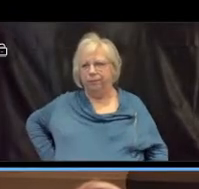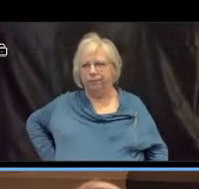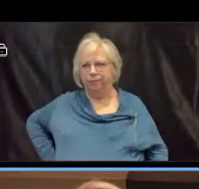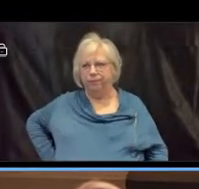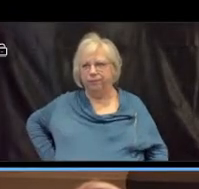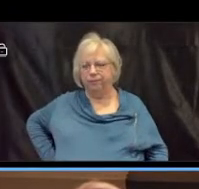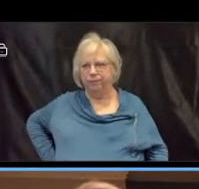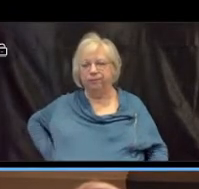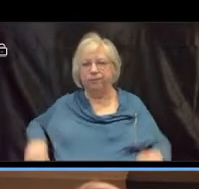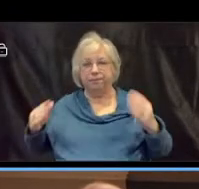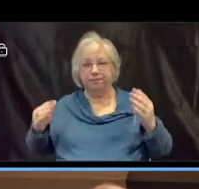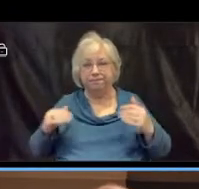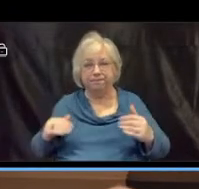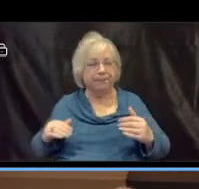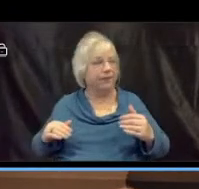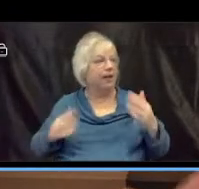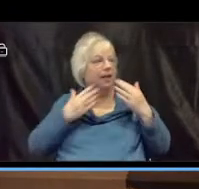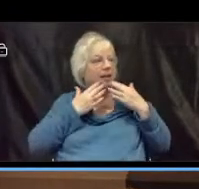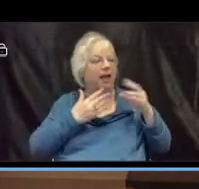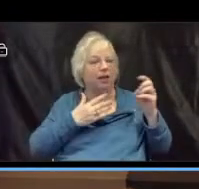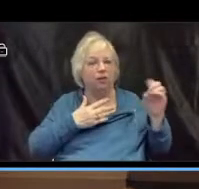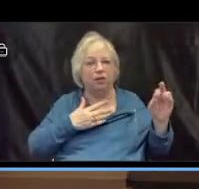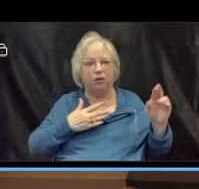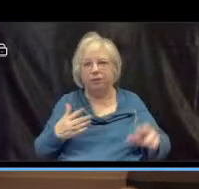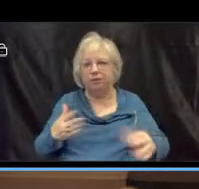Our next item. Thank you, sir.